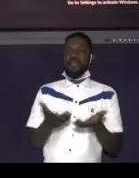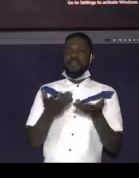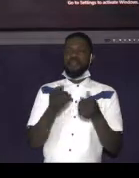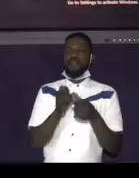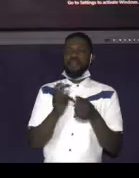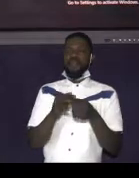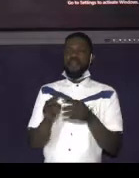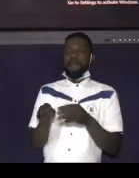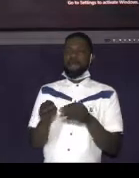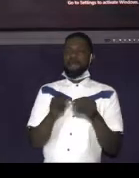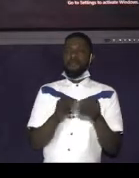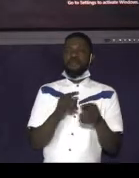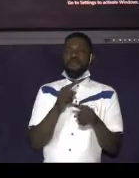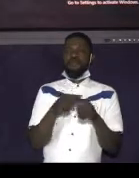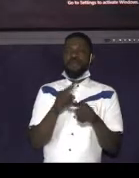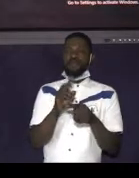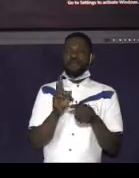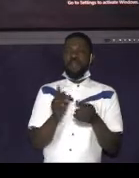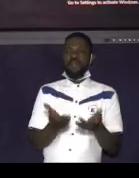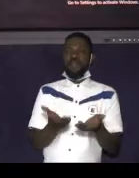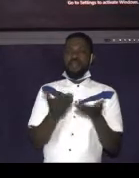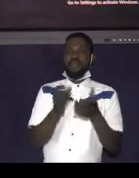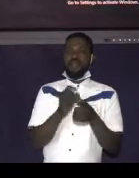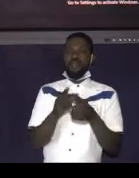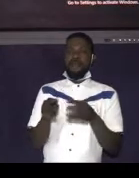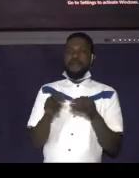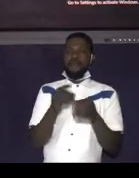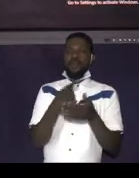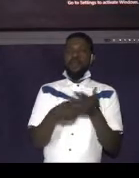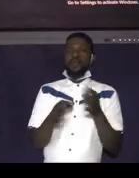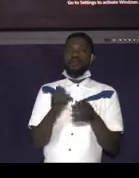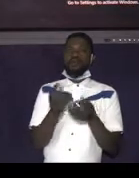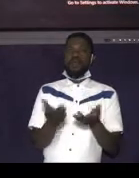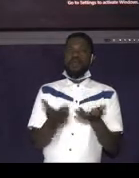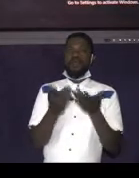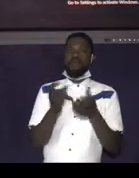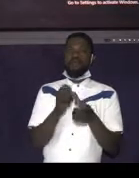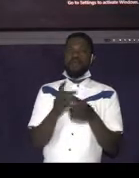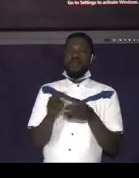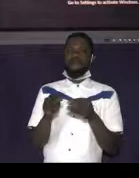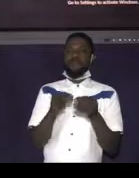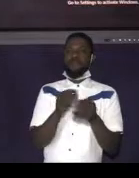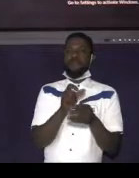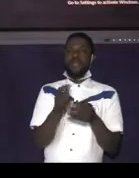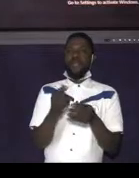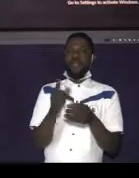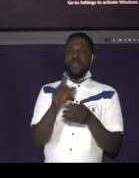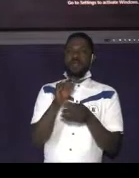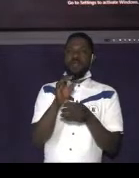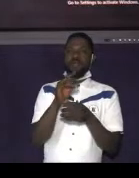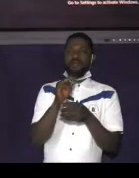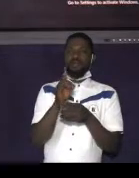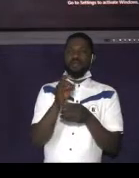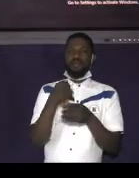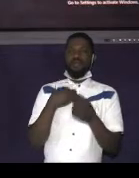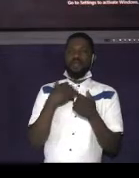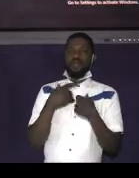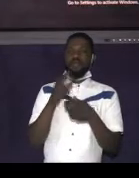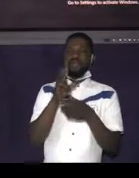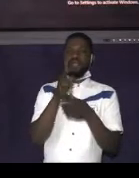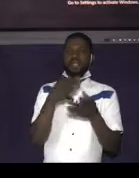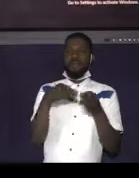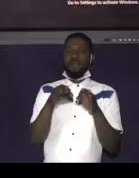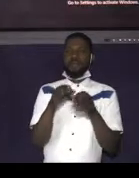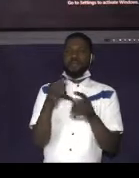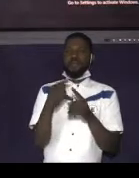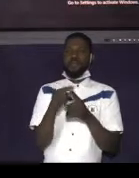or move. When you lift or move, what do you lift? What do you move? A load. So we have three key words there. A